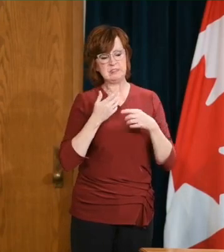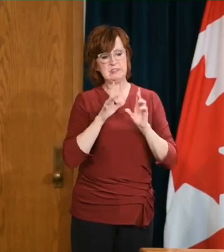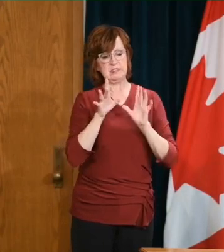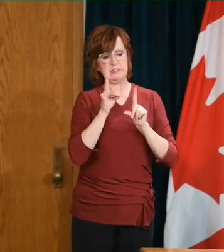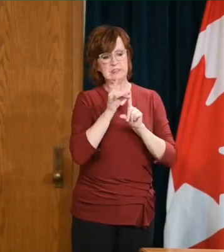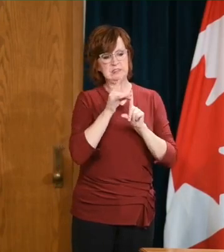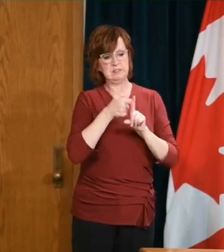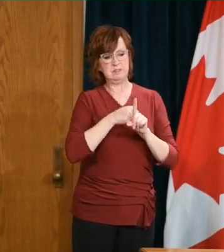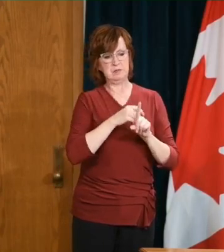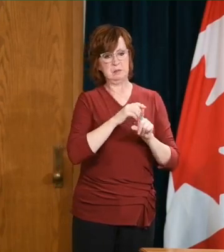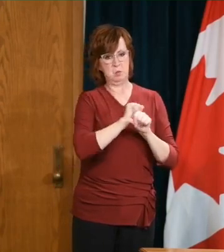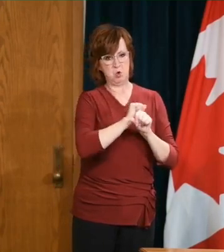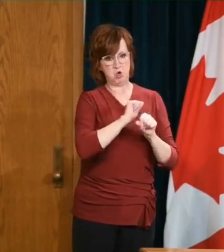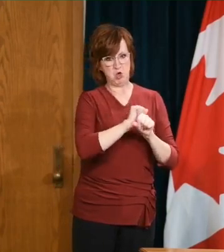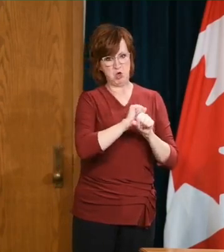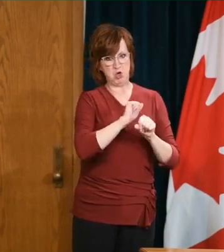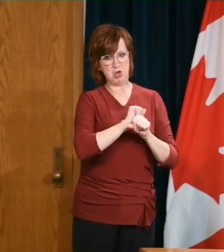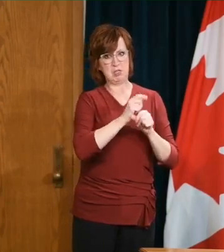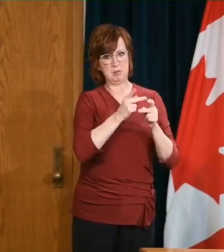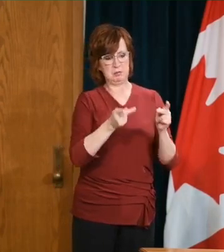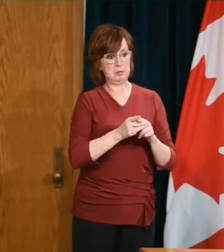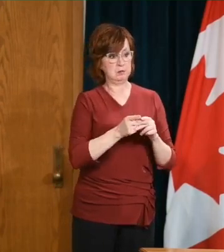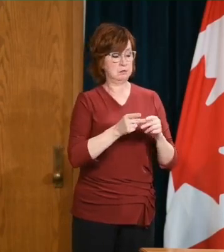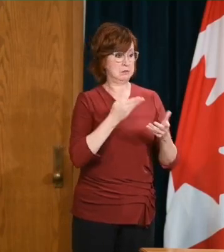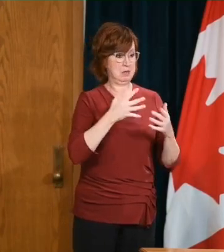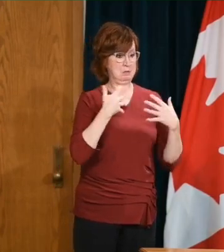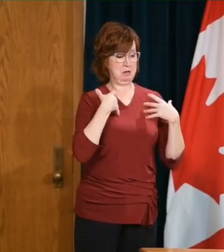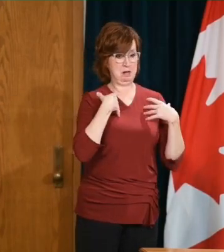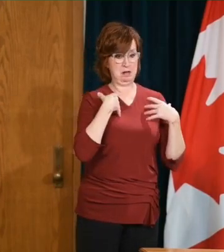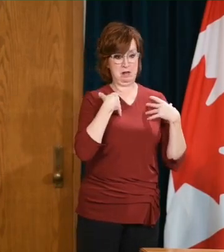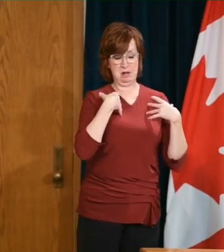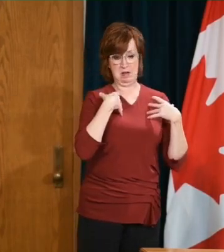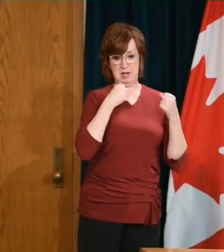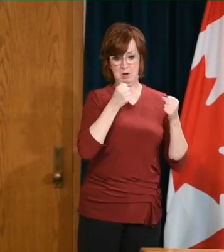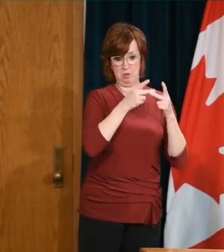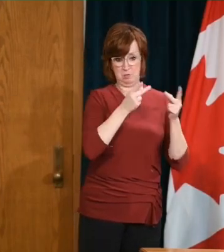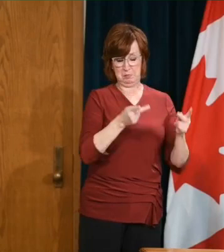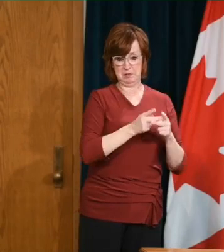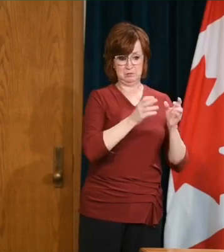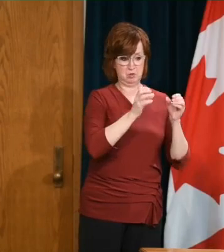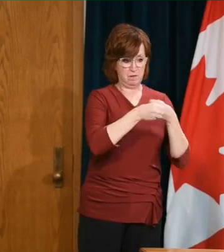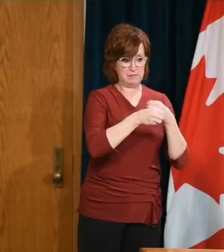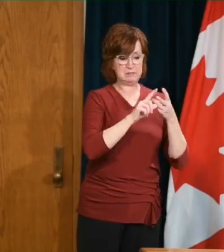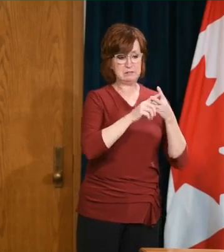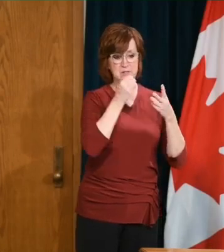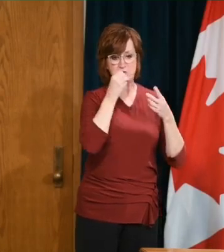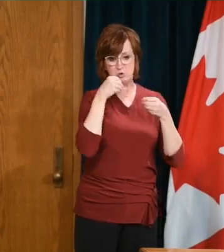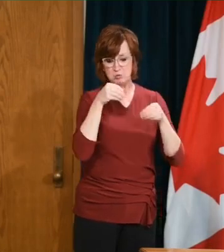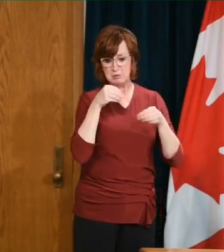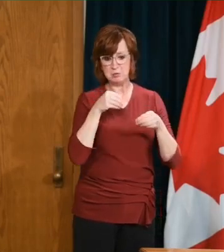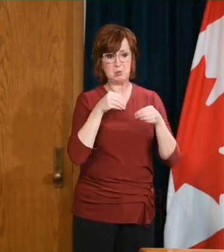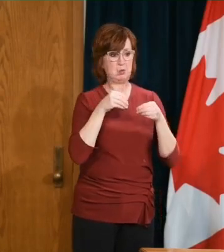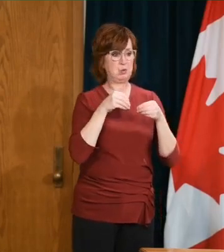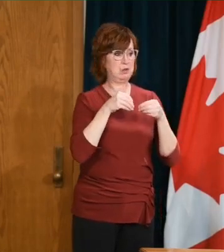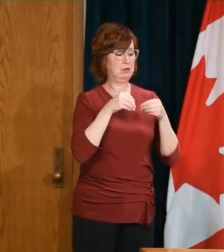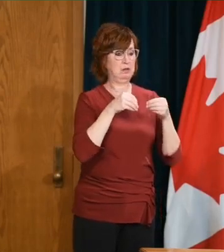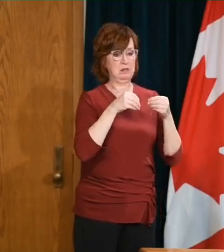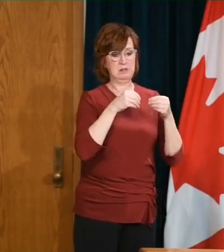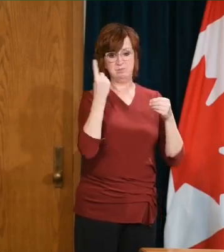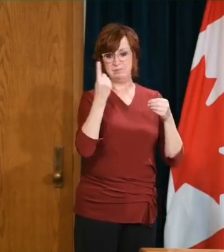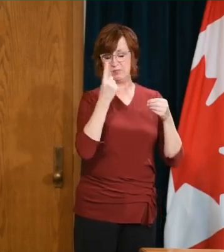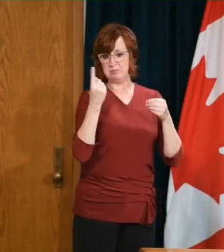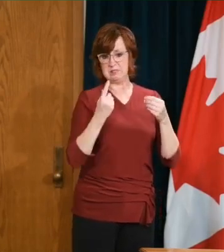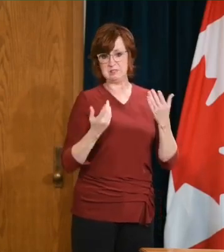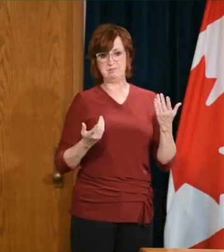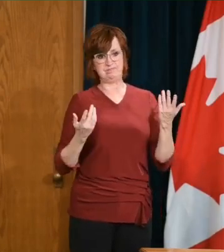be grocery stores, which may be other essential industries. So that is, it reminds us of two things. It reminds us why it is important